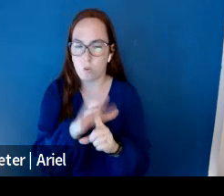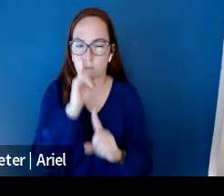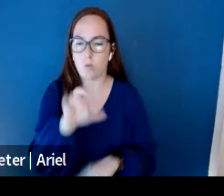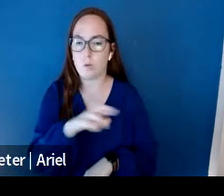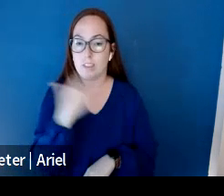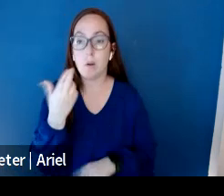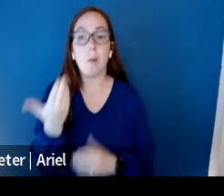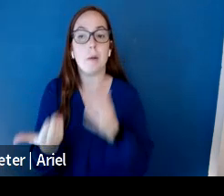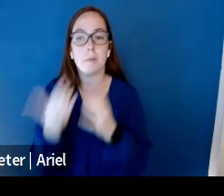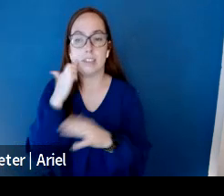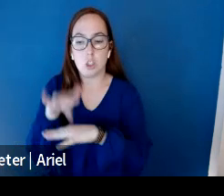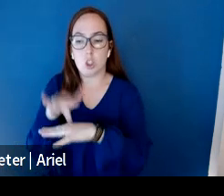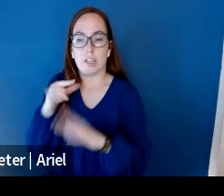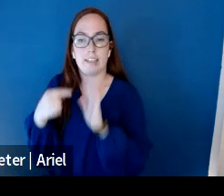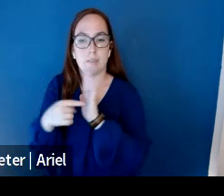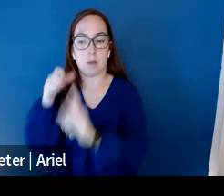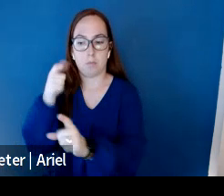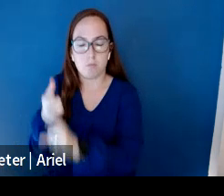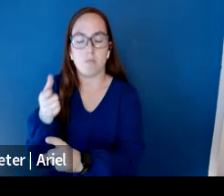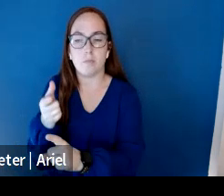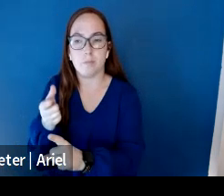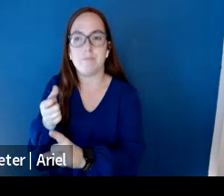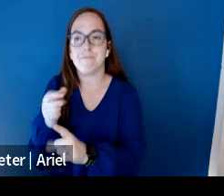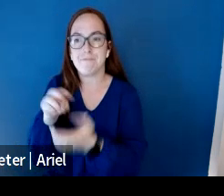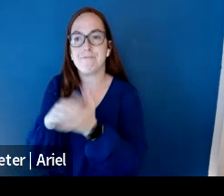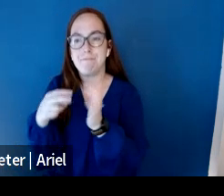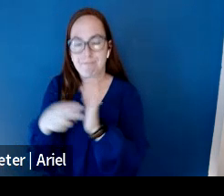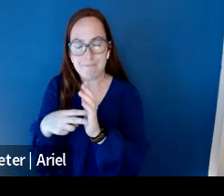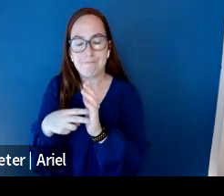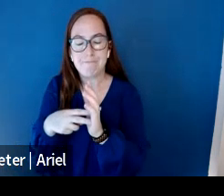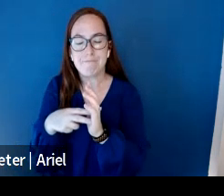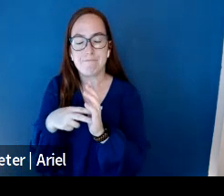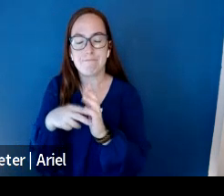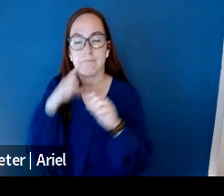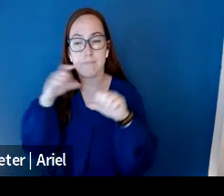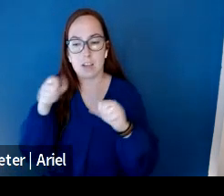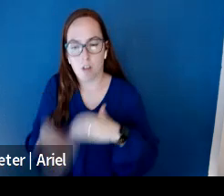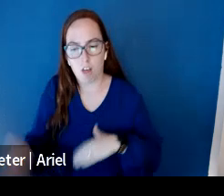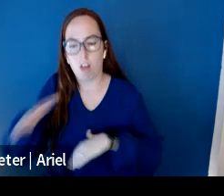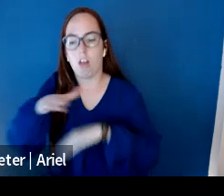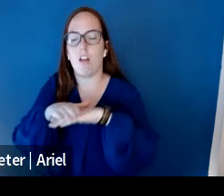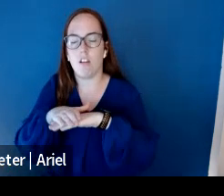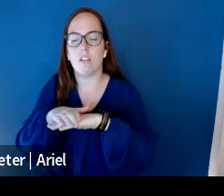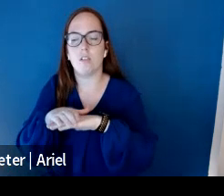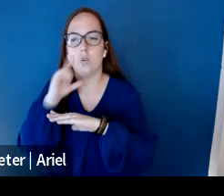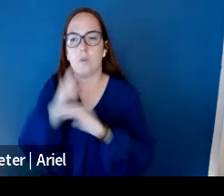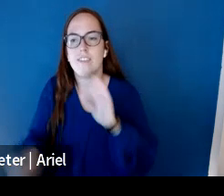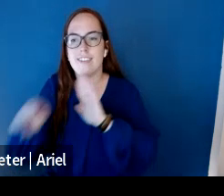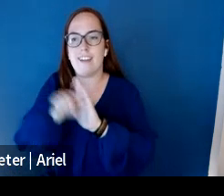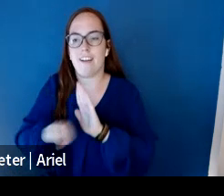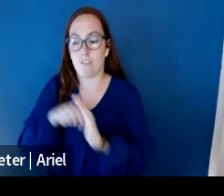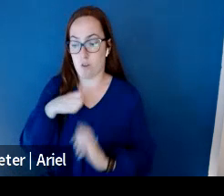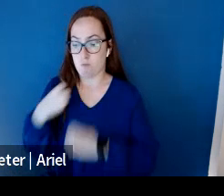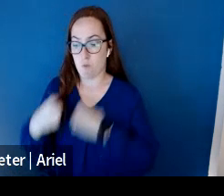symptoms that increase the potential that they will have negative emotional or behavioral outcomes, so that we